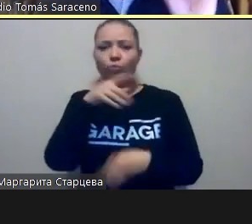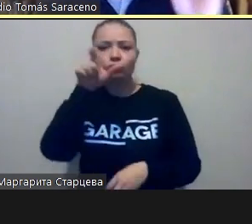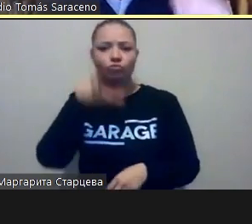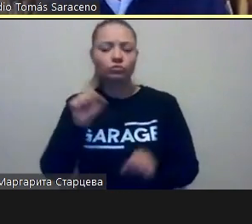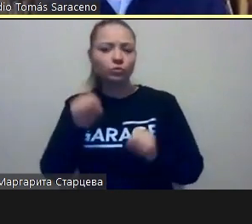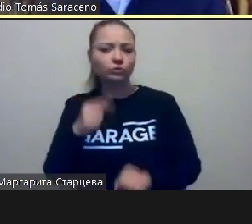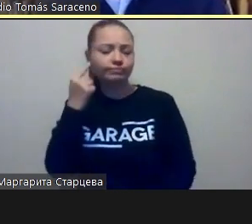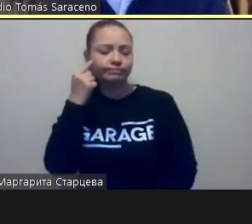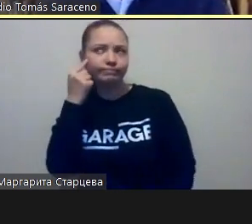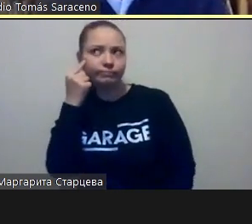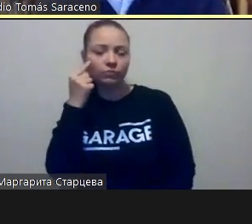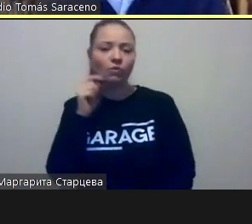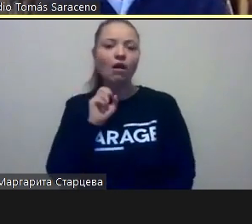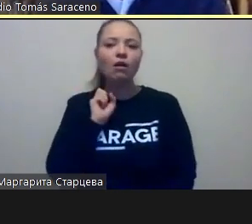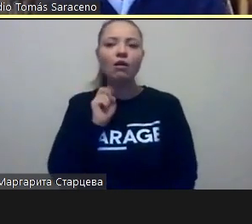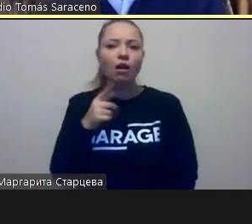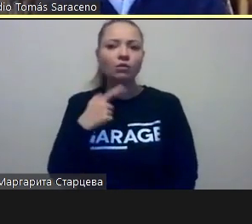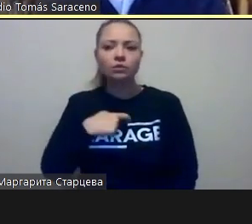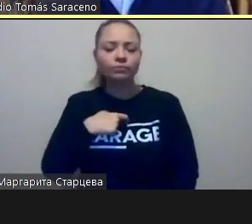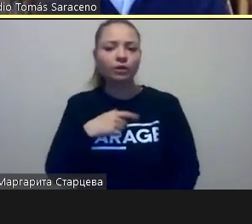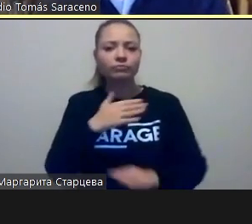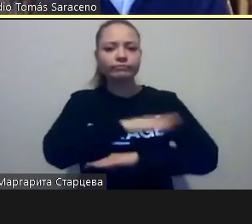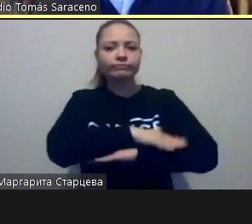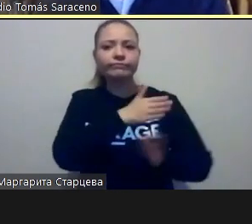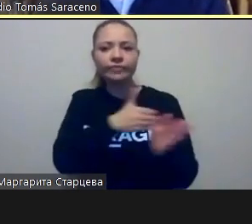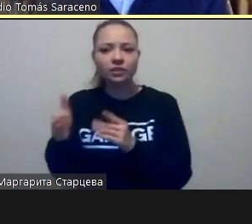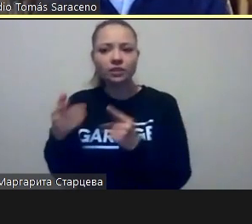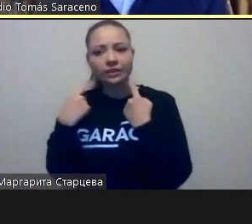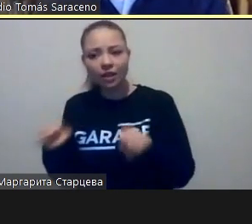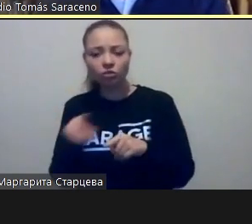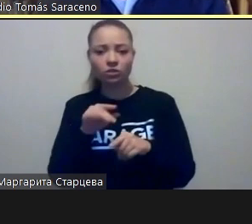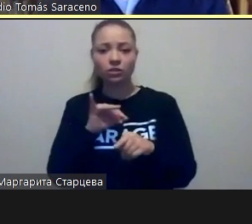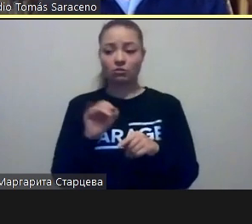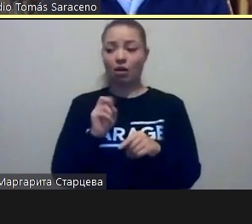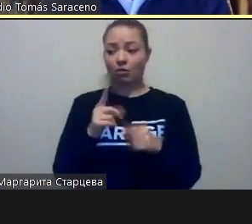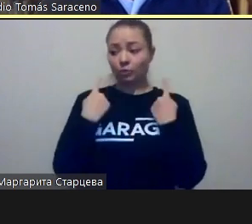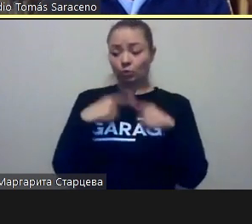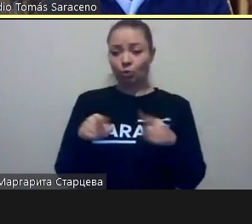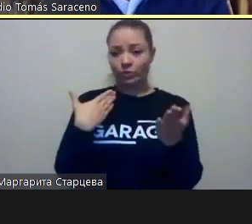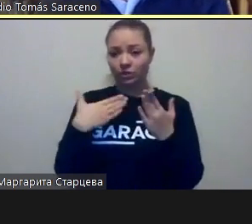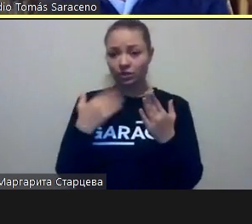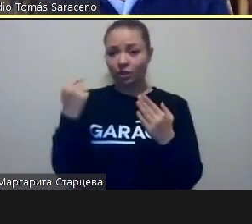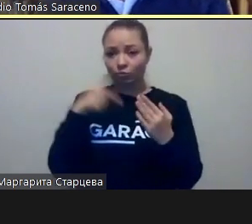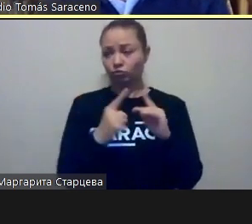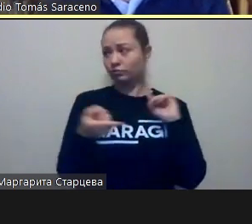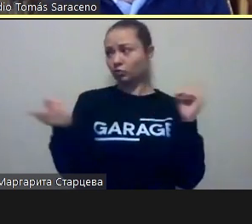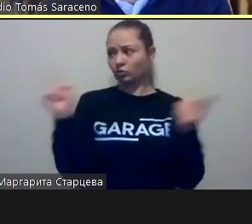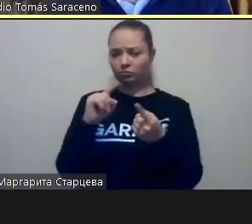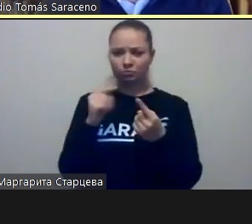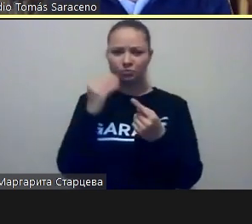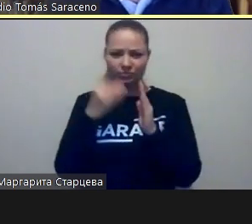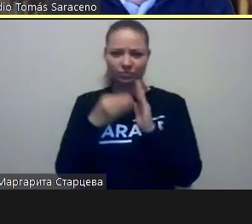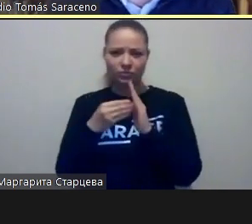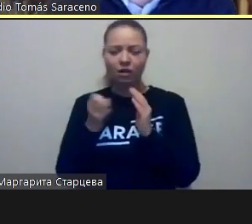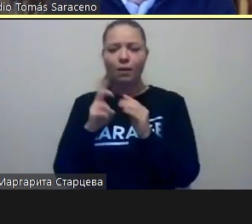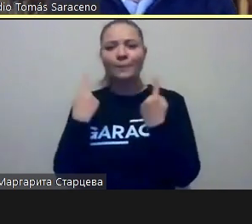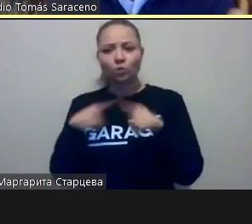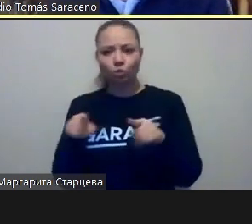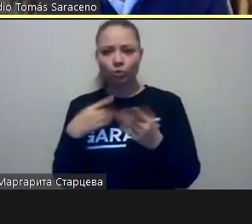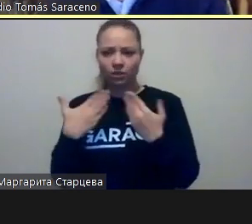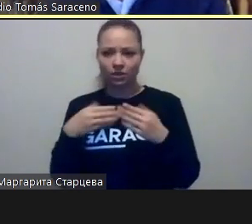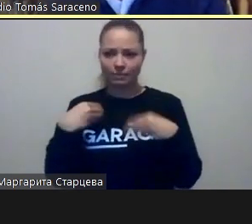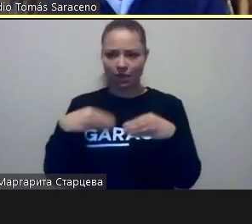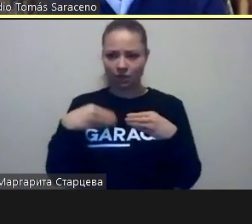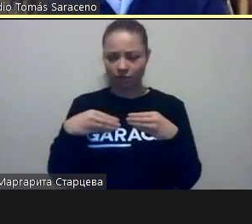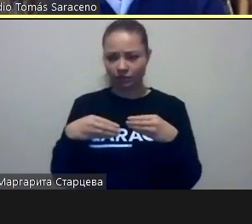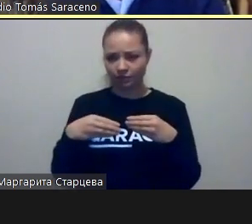very thin polyethylene bags. And in many places we cut them, we glue them, we wash them, we dry them. In